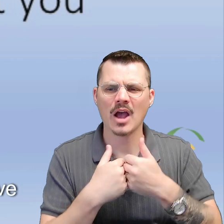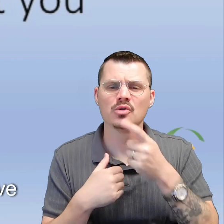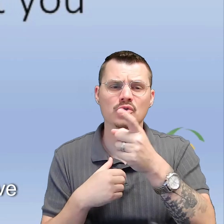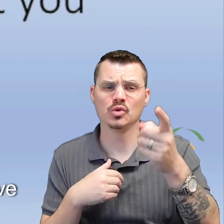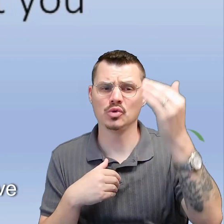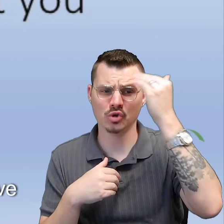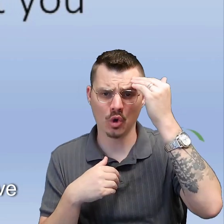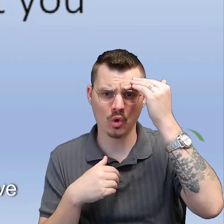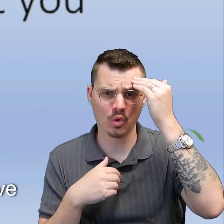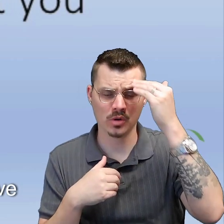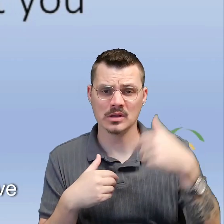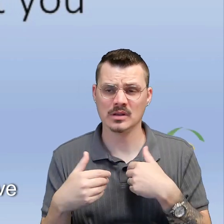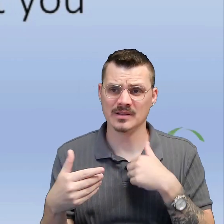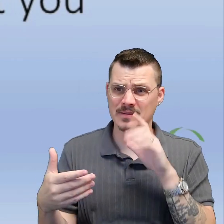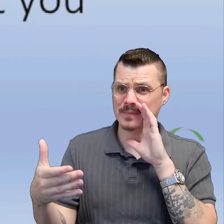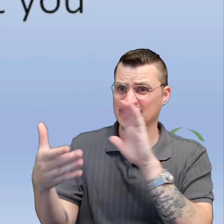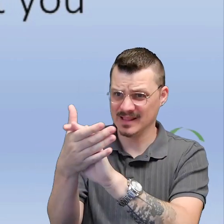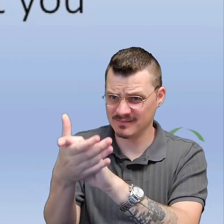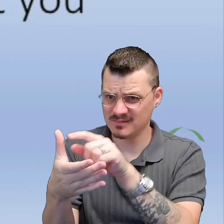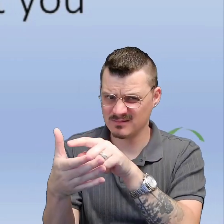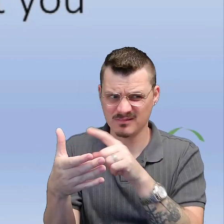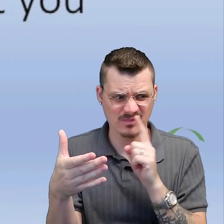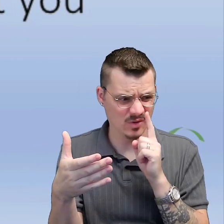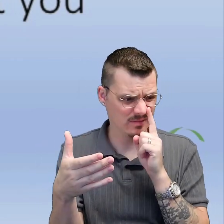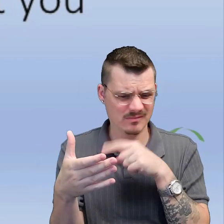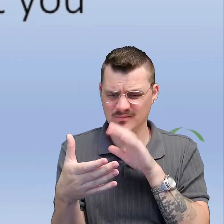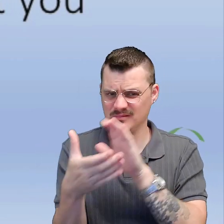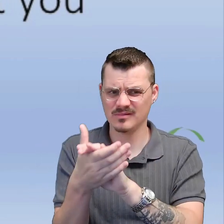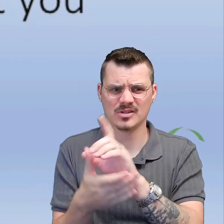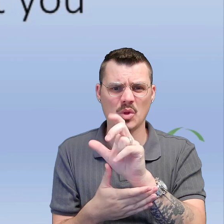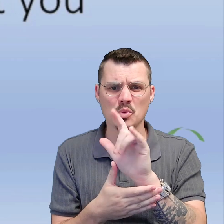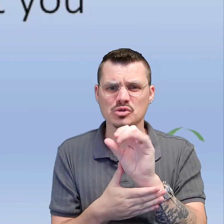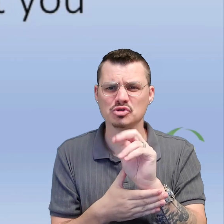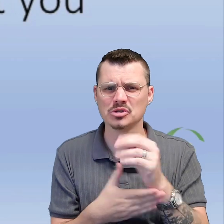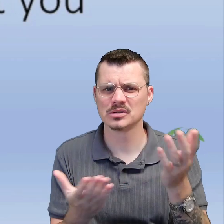How do you know if what you believe is a delusion?